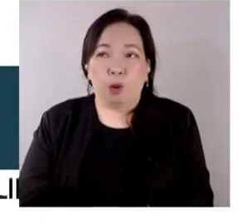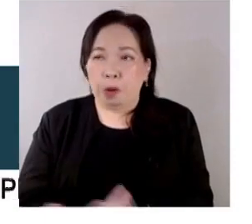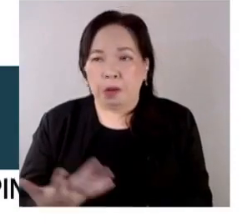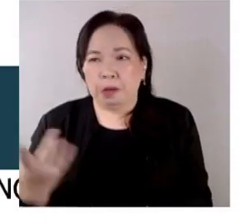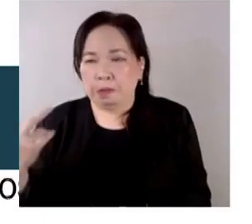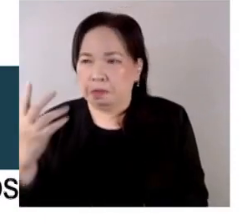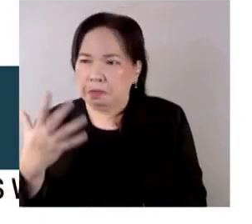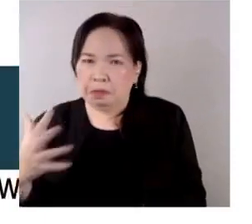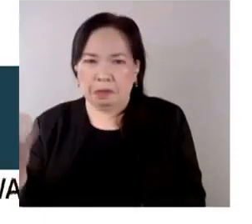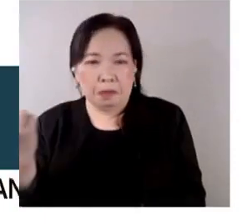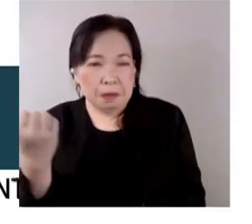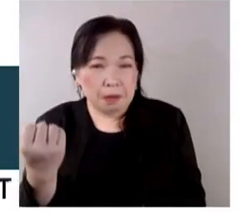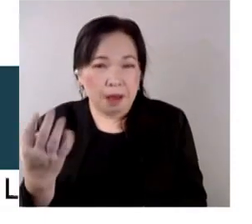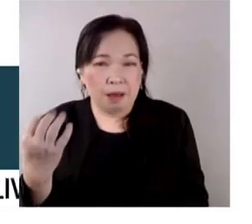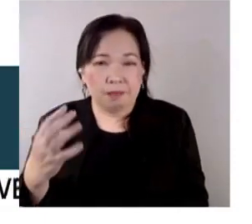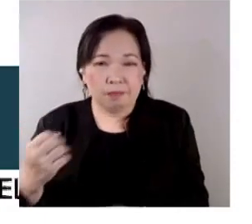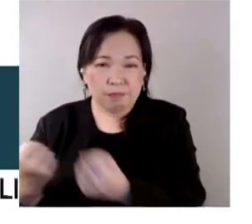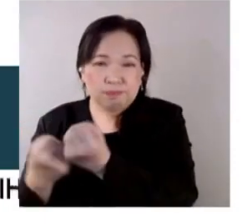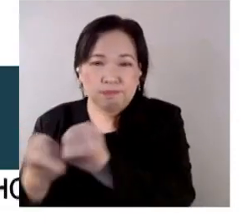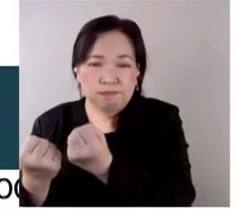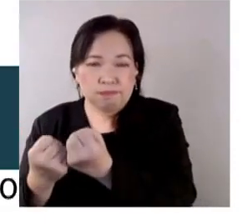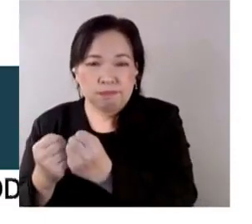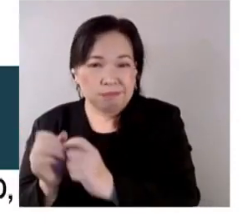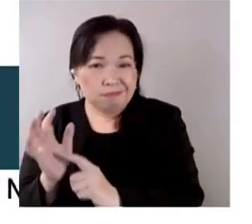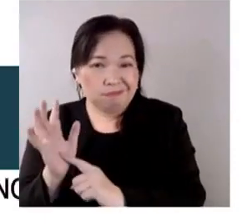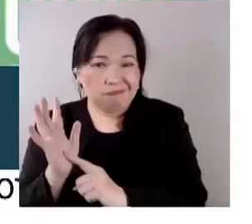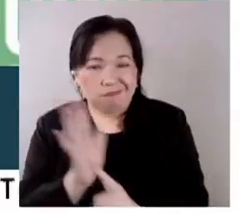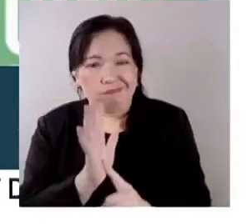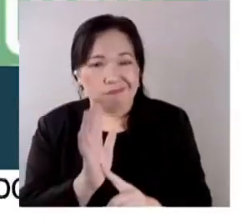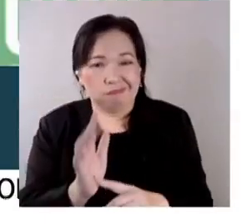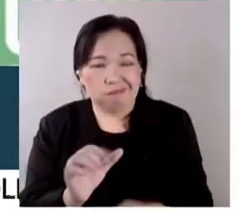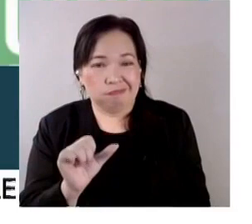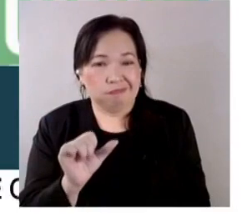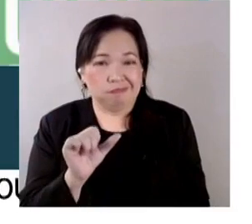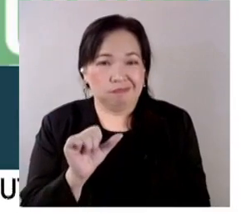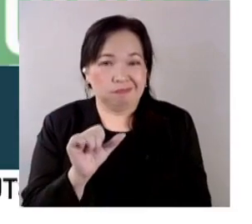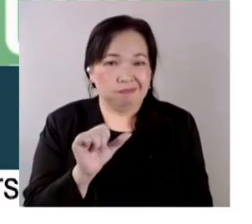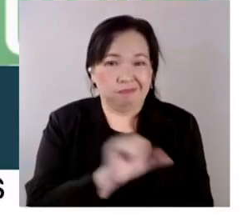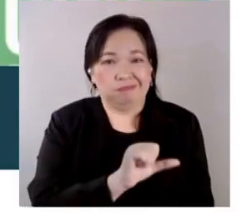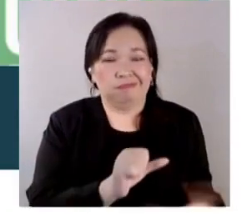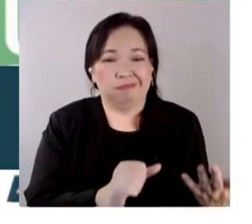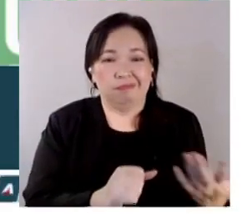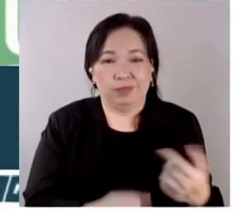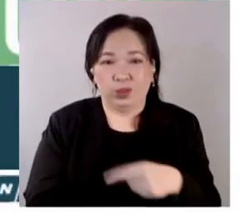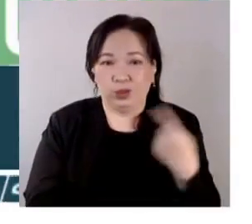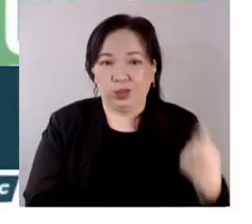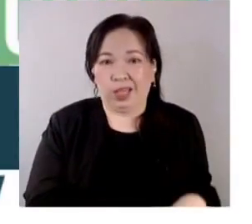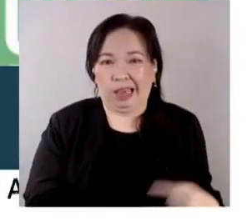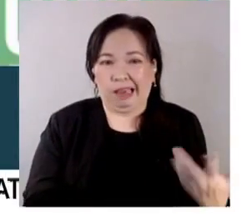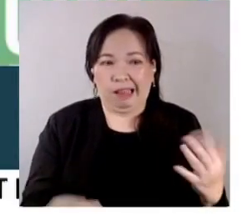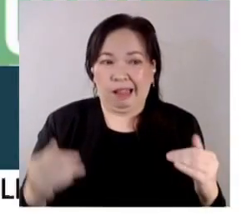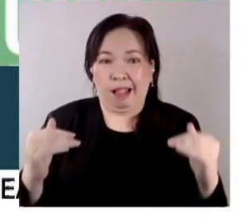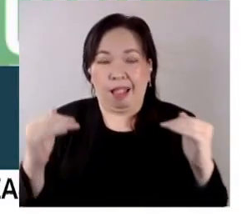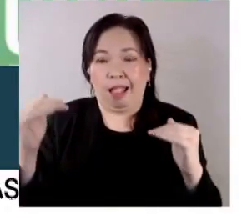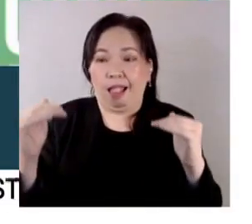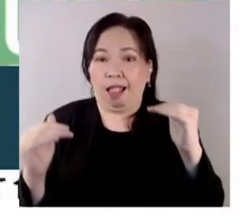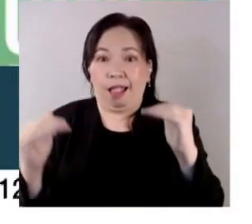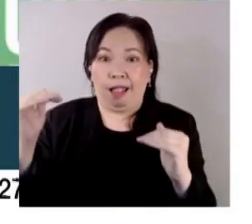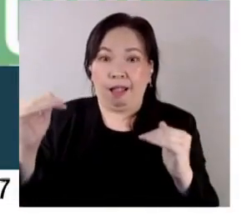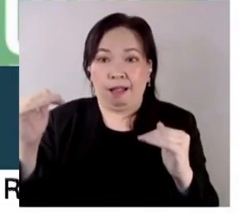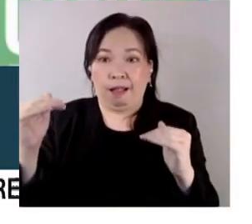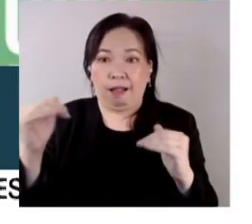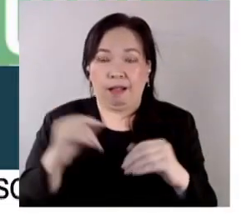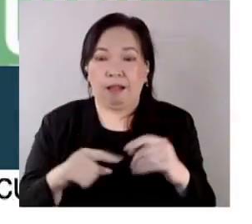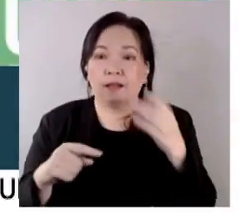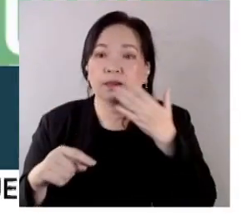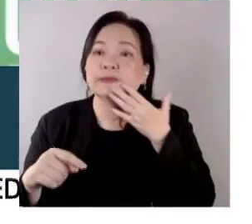China at this point? Well, militarily, of course, and more importantly, more significantly, of course, is that this is one of the aces of the United